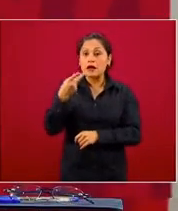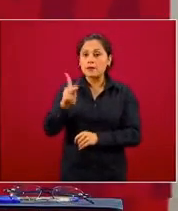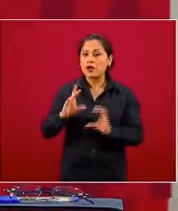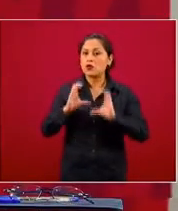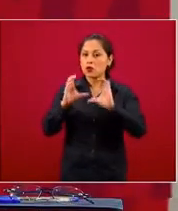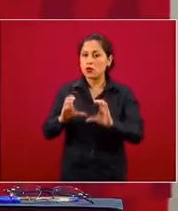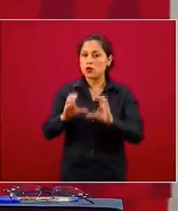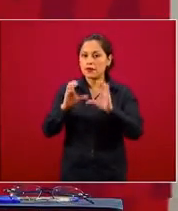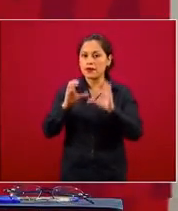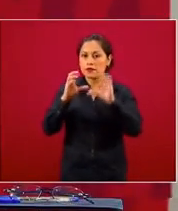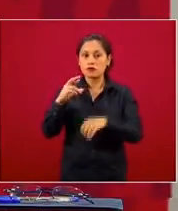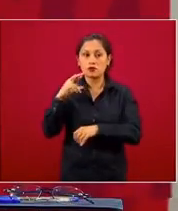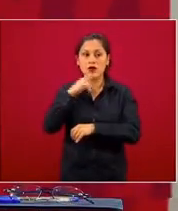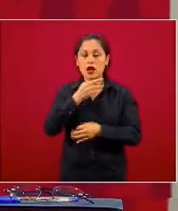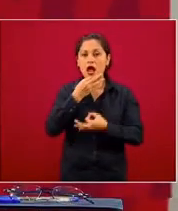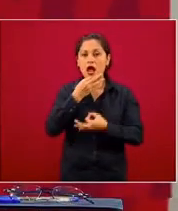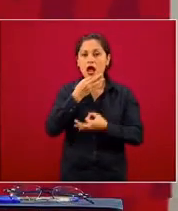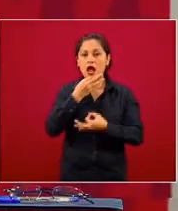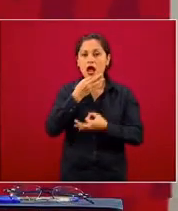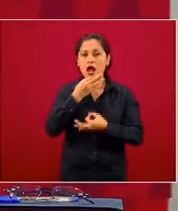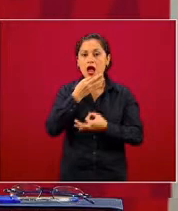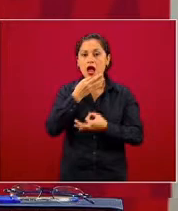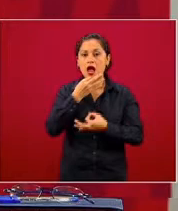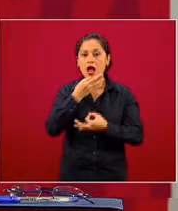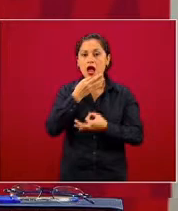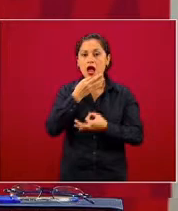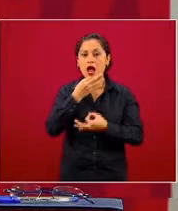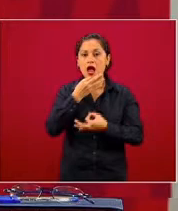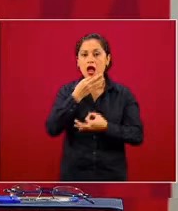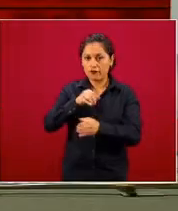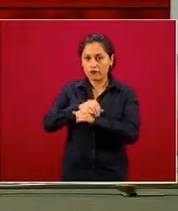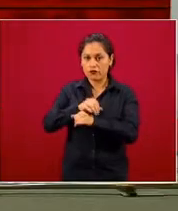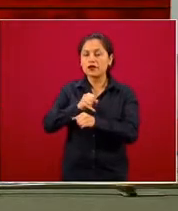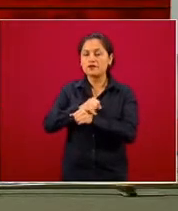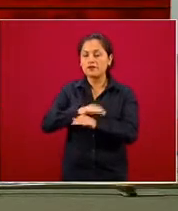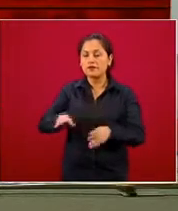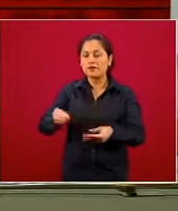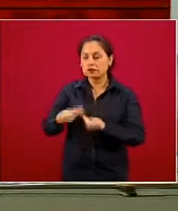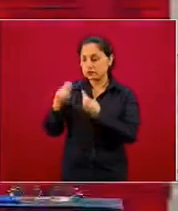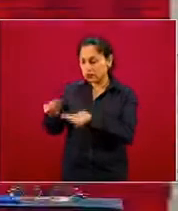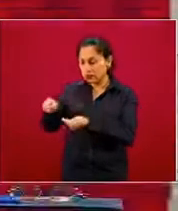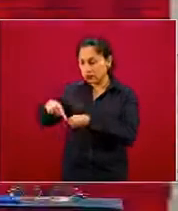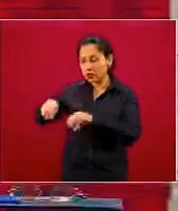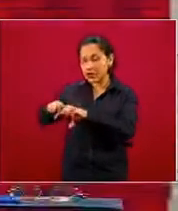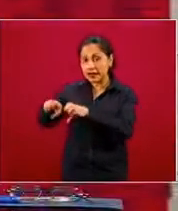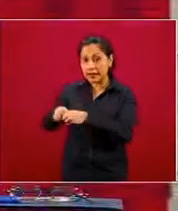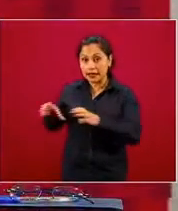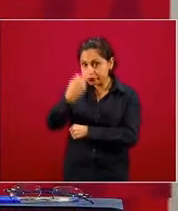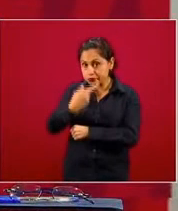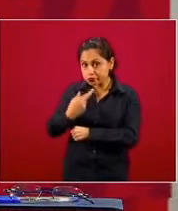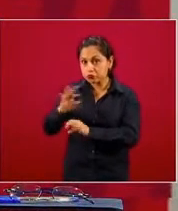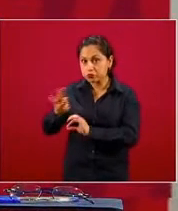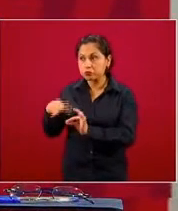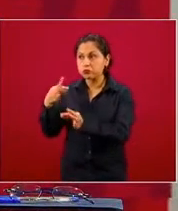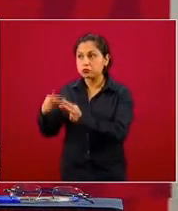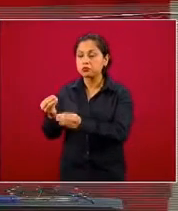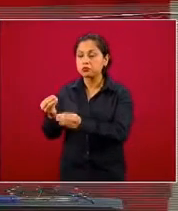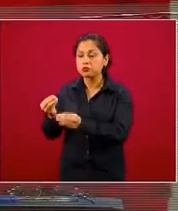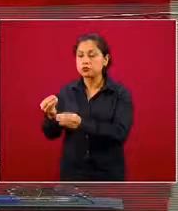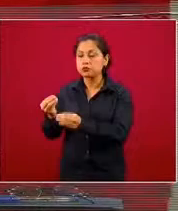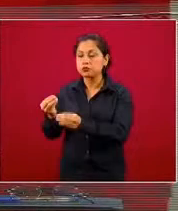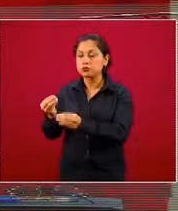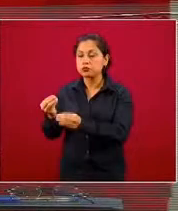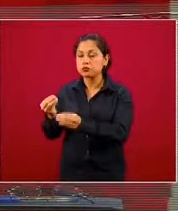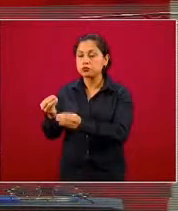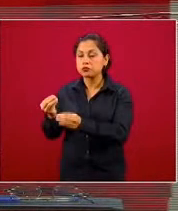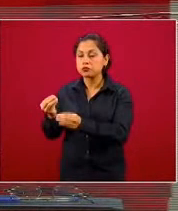furor over information that has not been scientifically proven. So that's available on the government, our